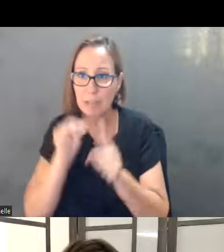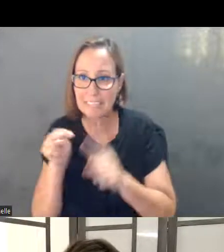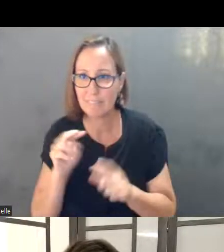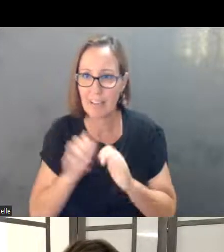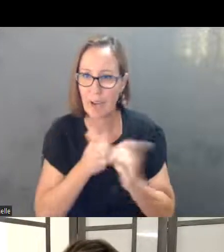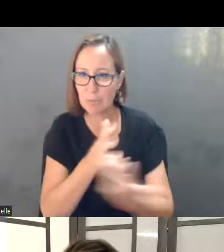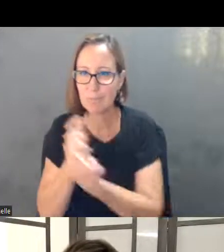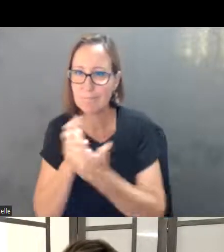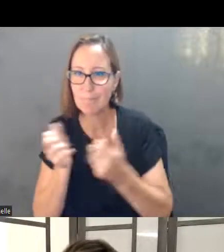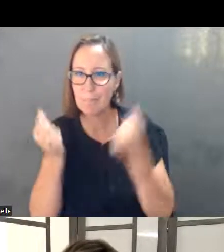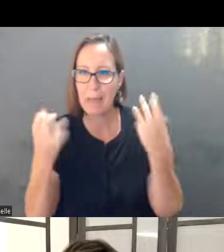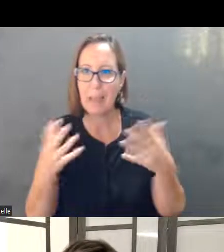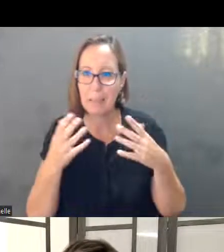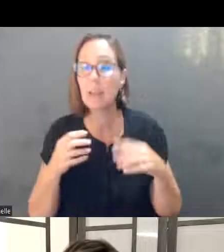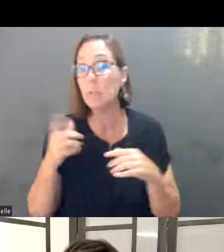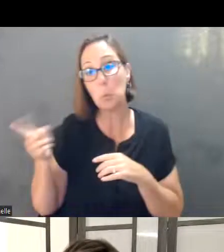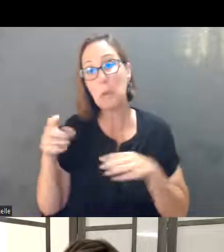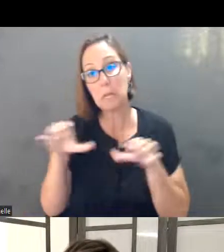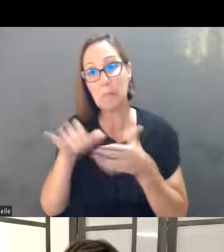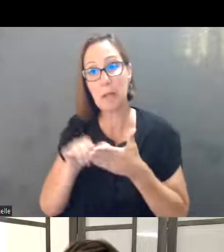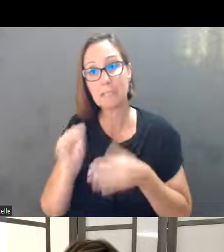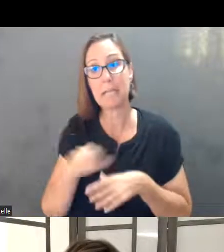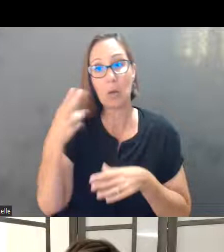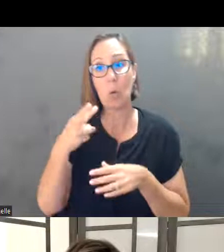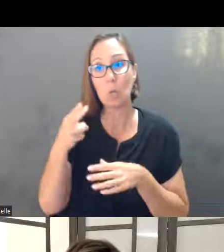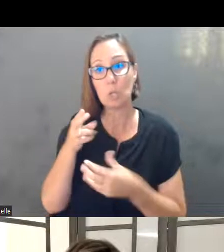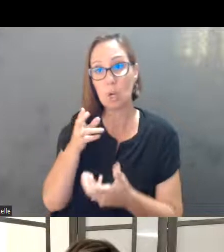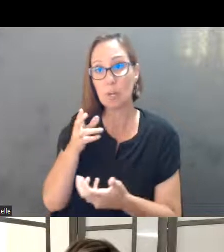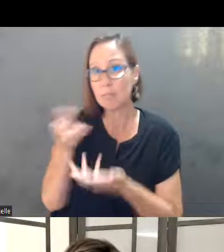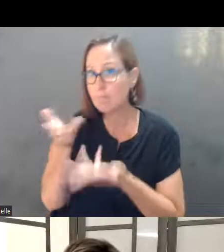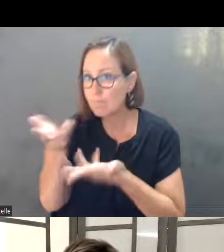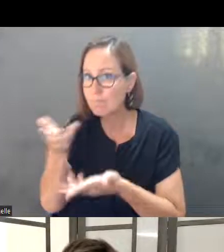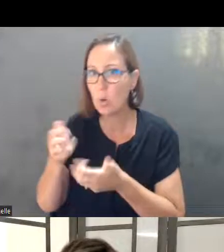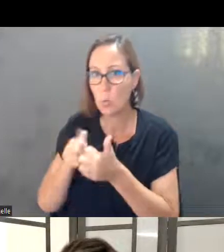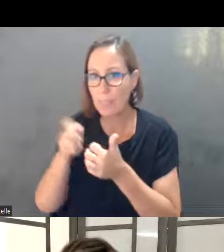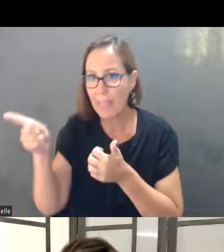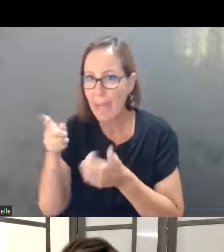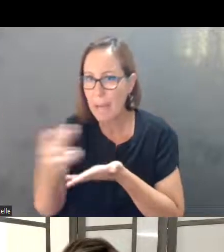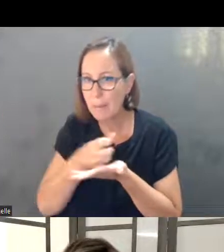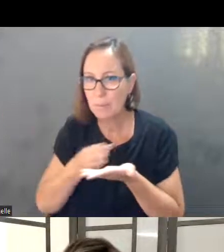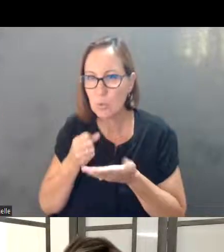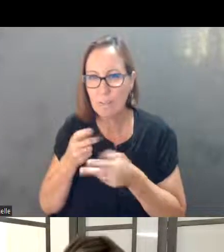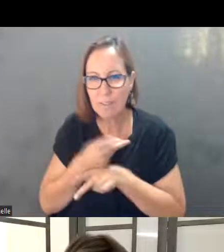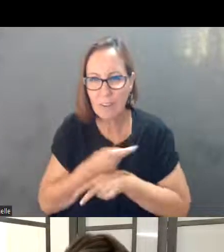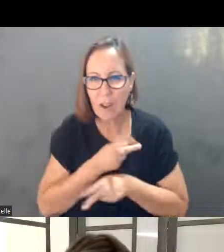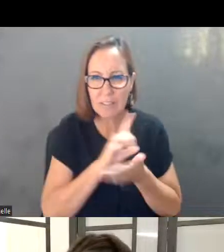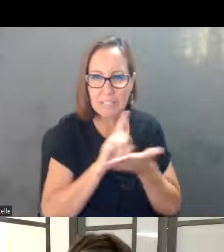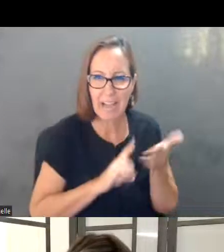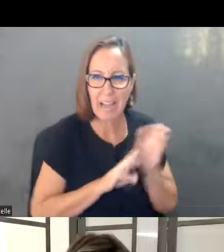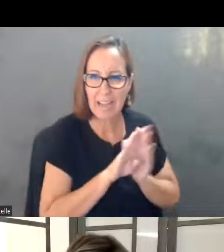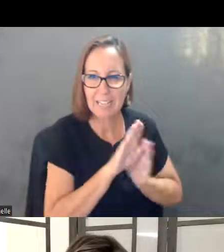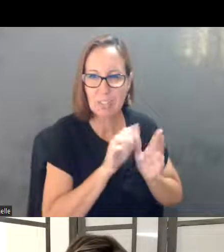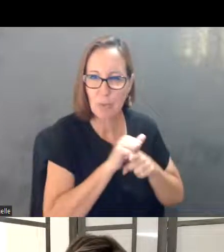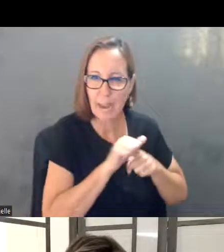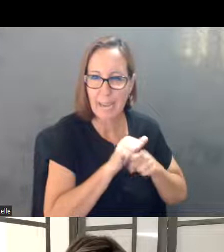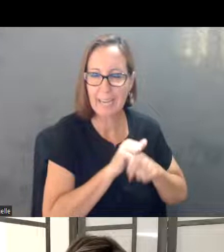done through the stakeholder engagement to help kind of think through the design of the training. Second, which is